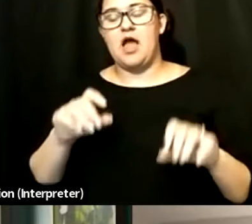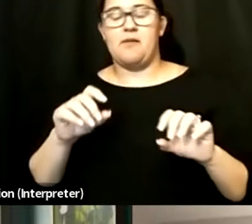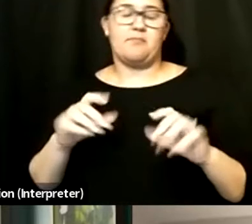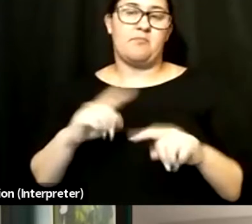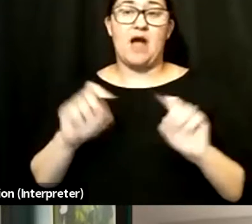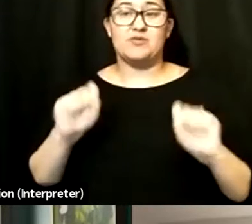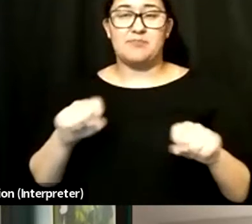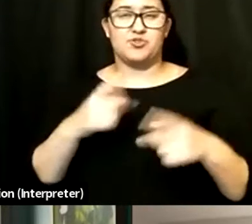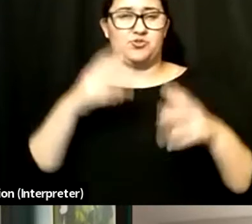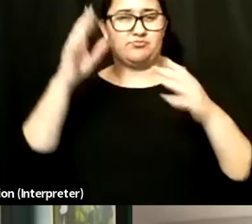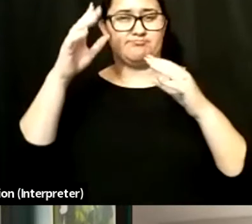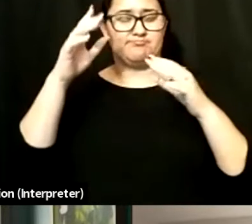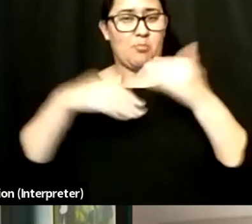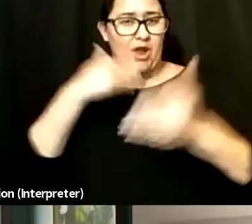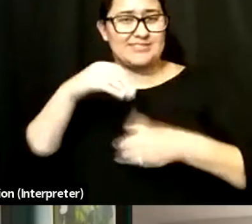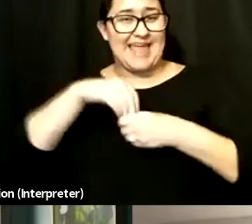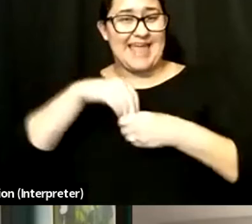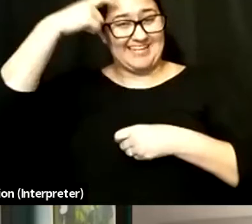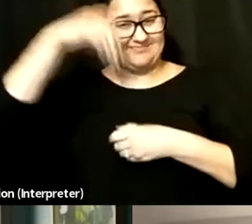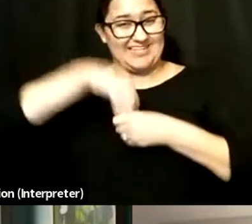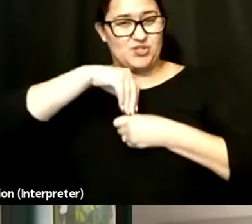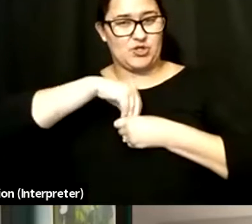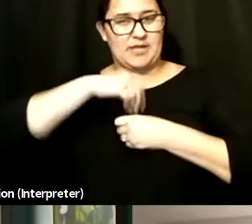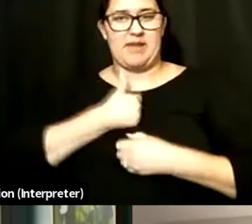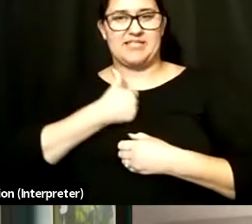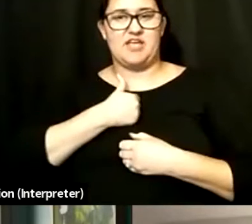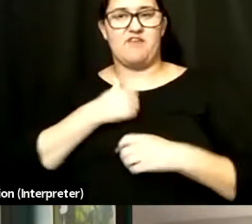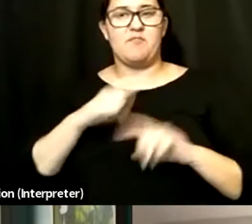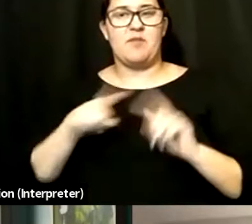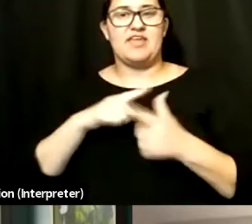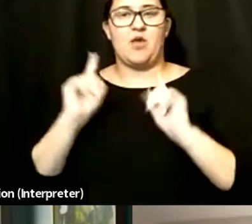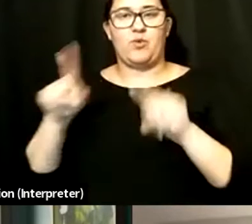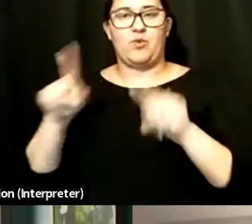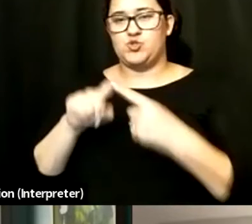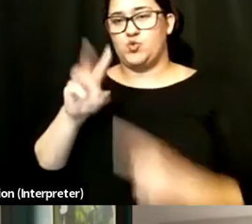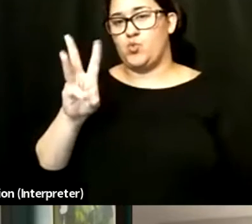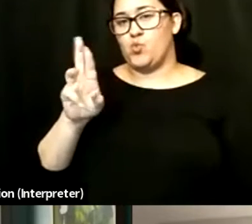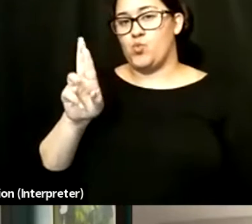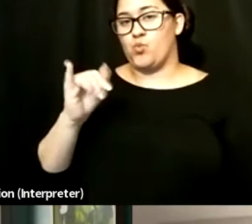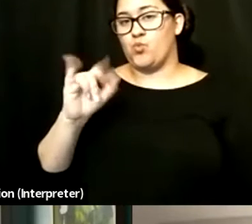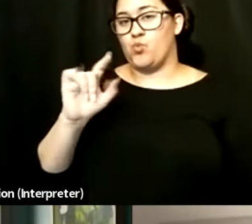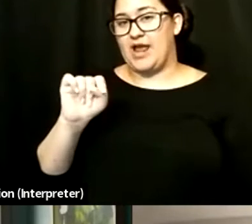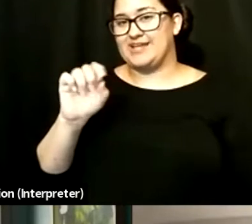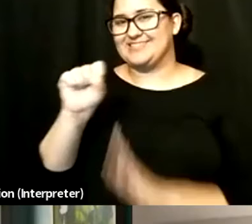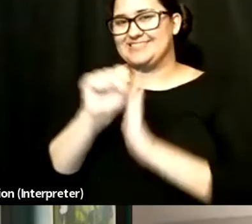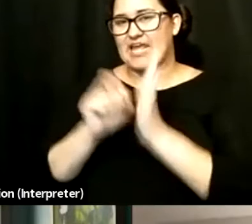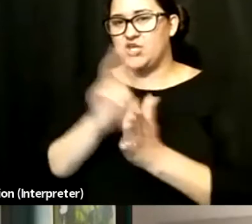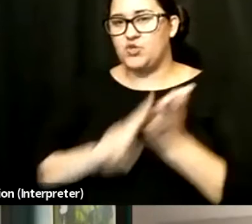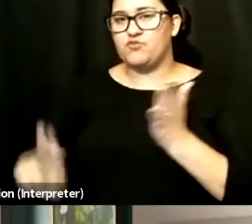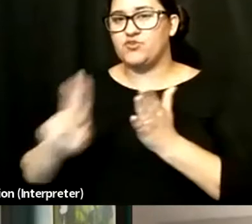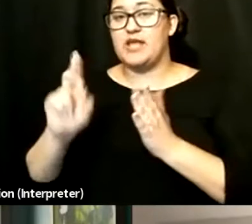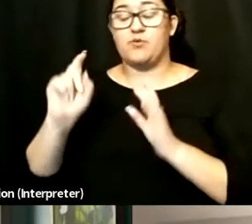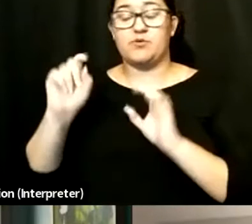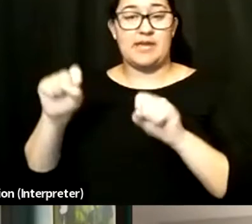Um, and, in college, I went to Wright State University, where I had a chance to be with many other students with